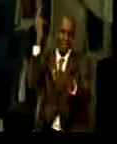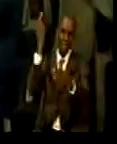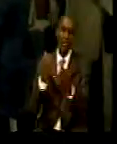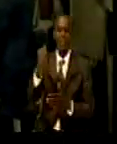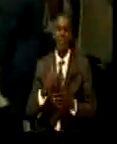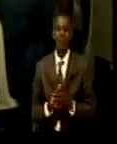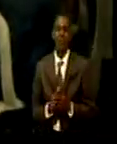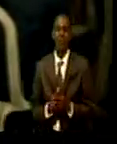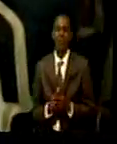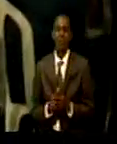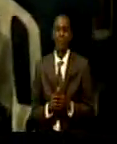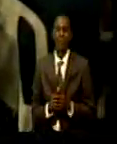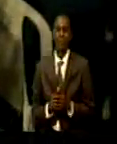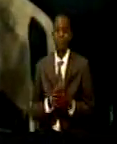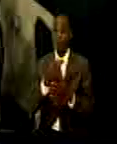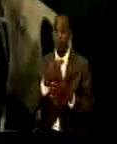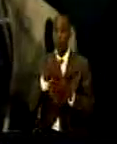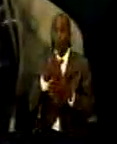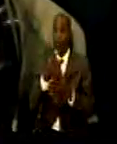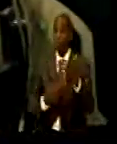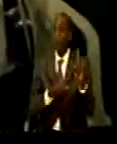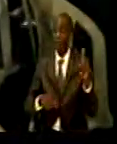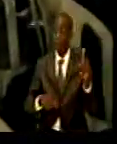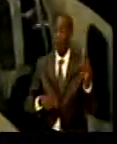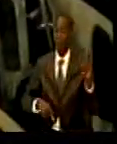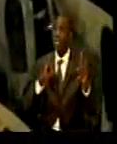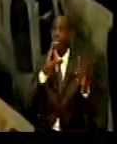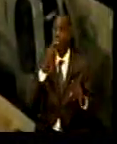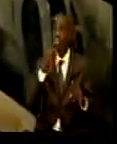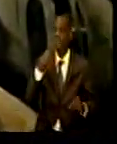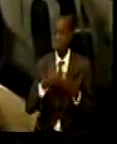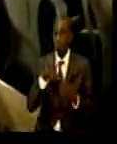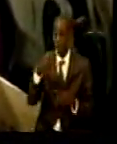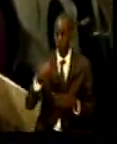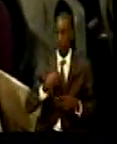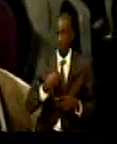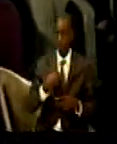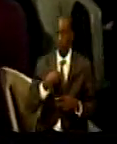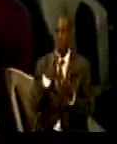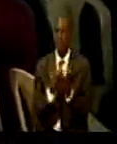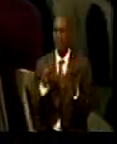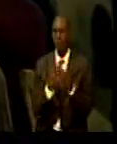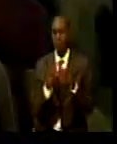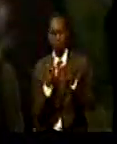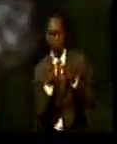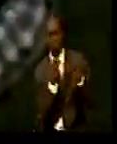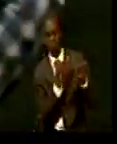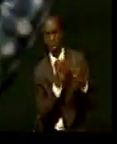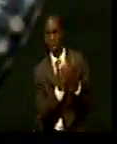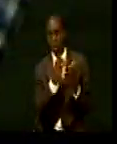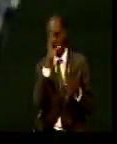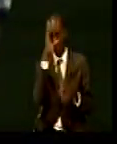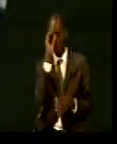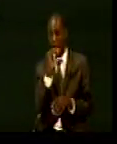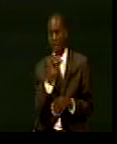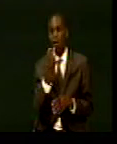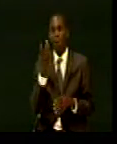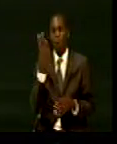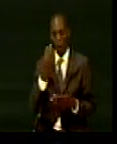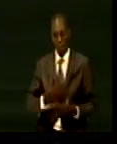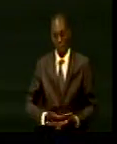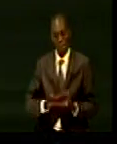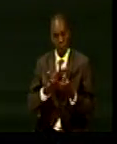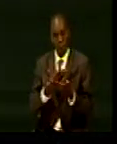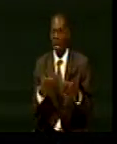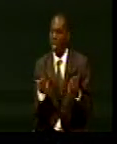the Lord is telling us is that as you look at the man, he was born that way. He